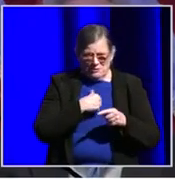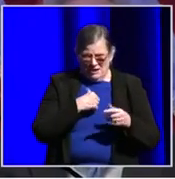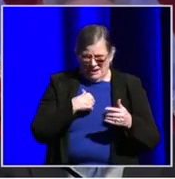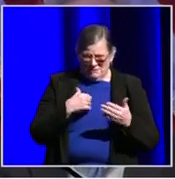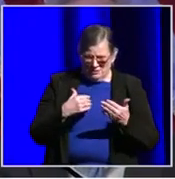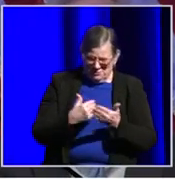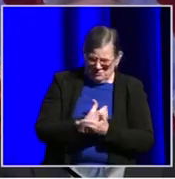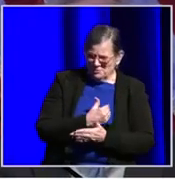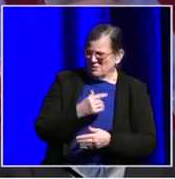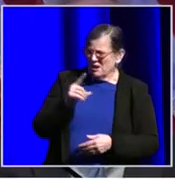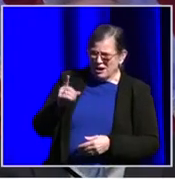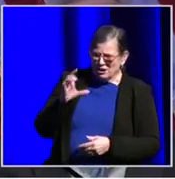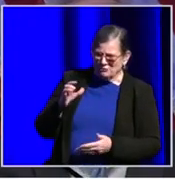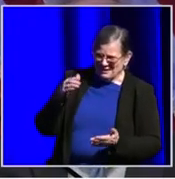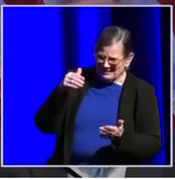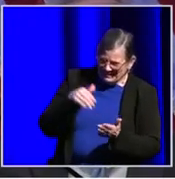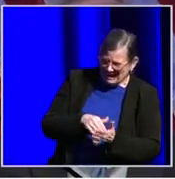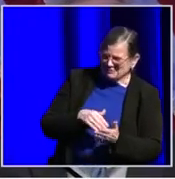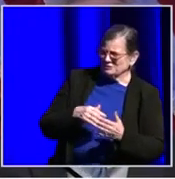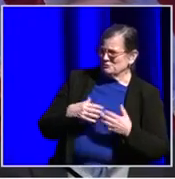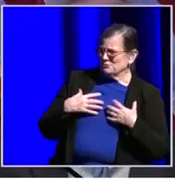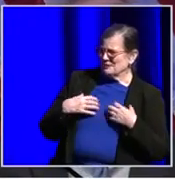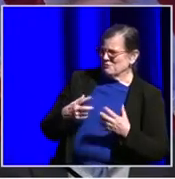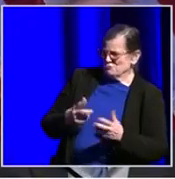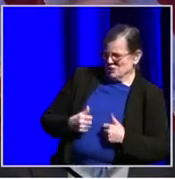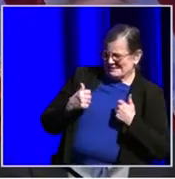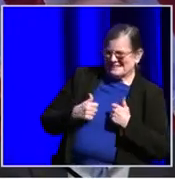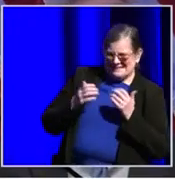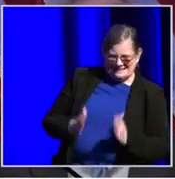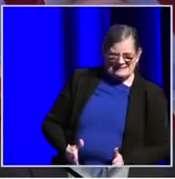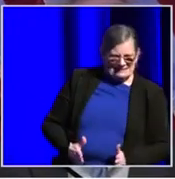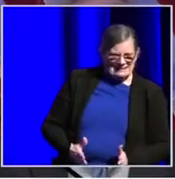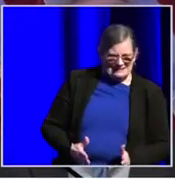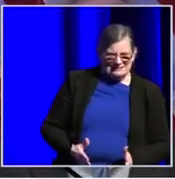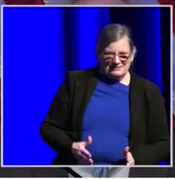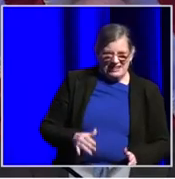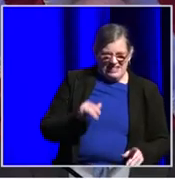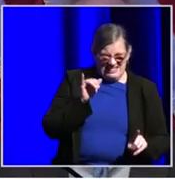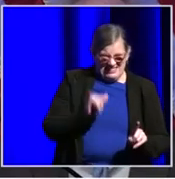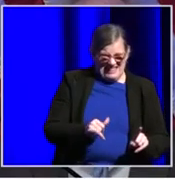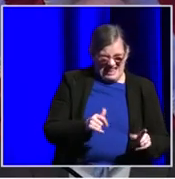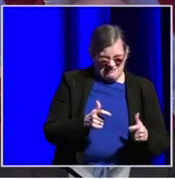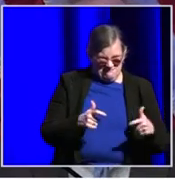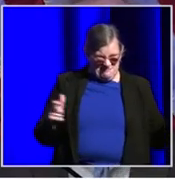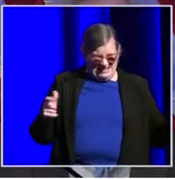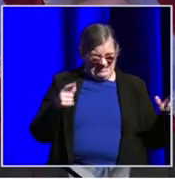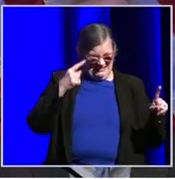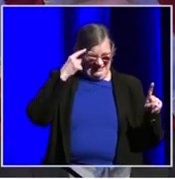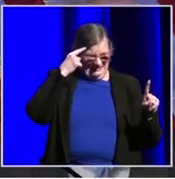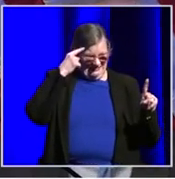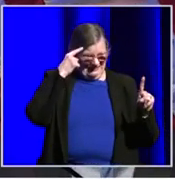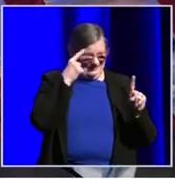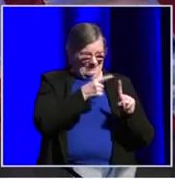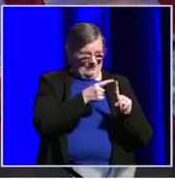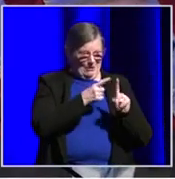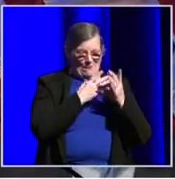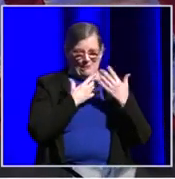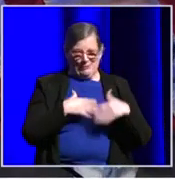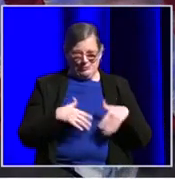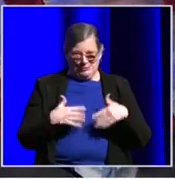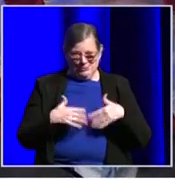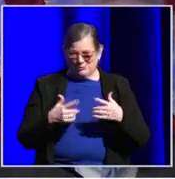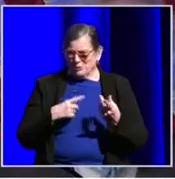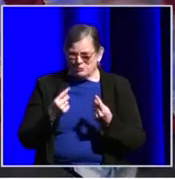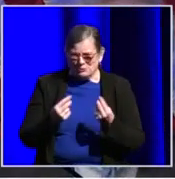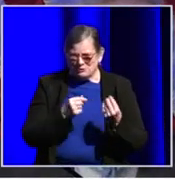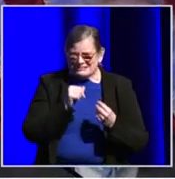100,000 resident goal. That's a bold goal, but the fact is, no matter what we do, it won't be fast